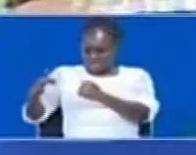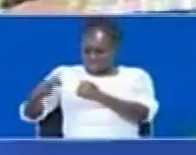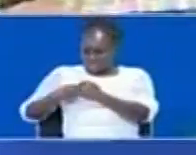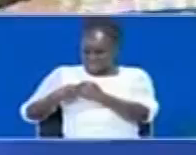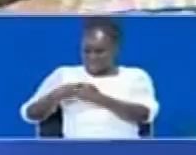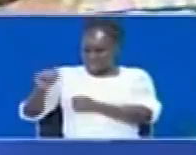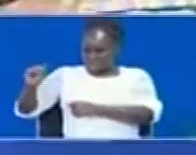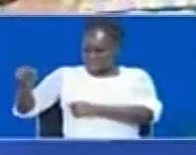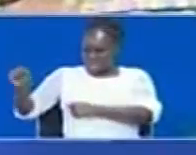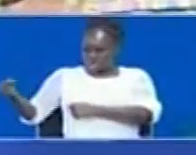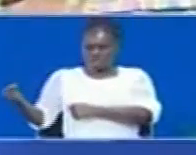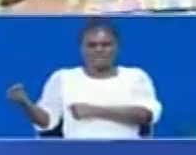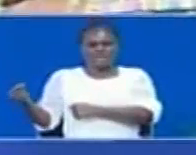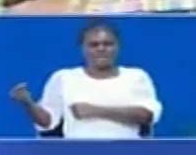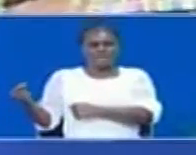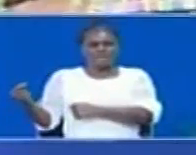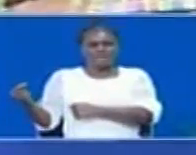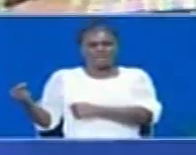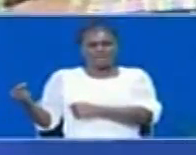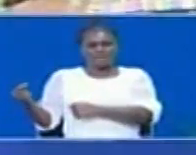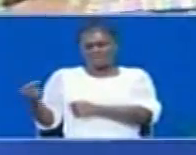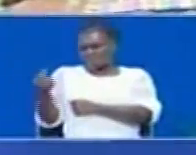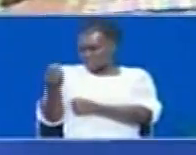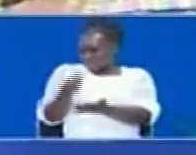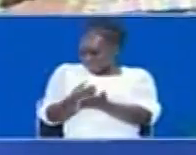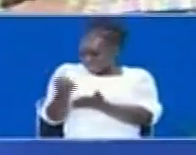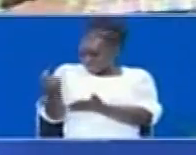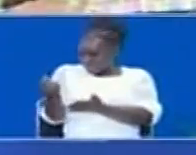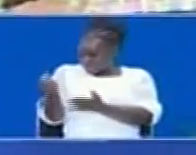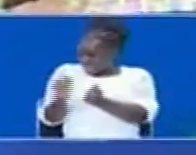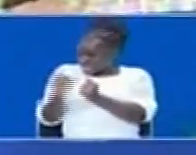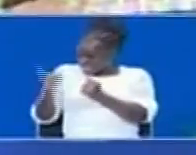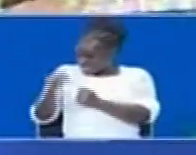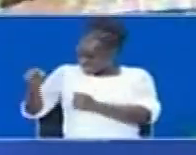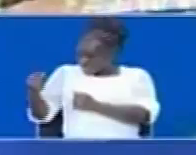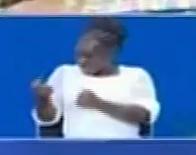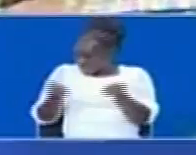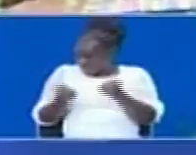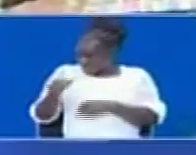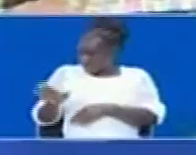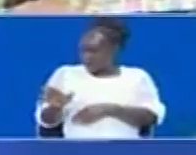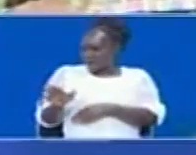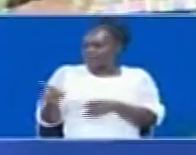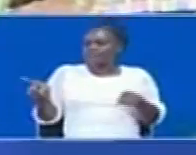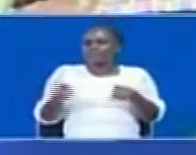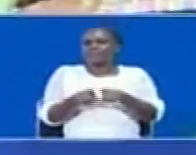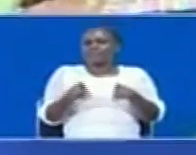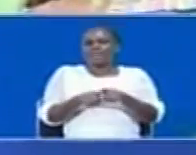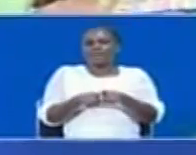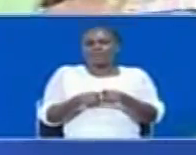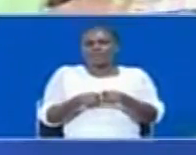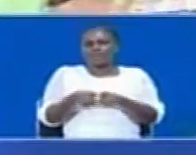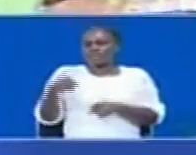million. We only see pesa kidogo, 18 million in their car. In addition, two